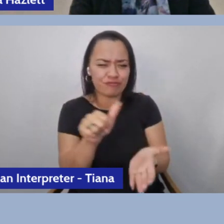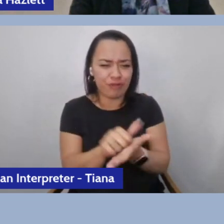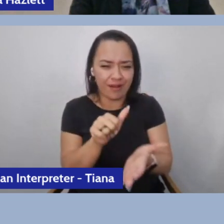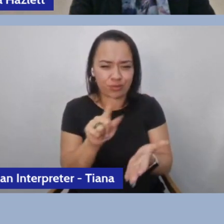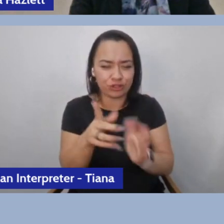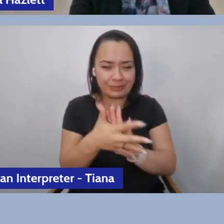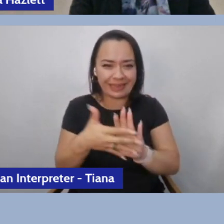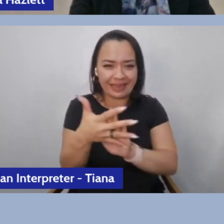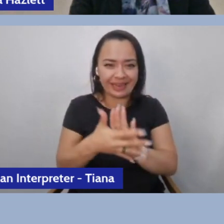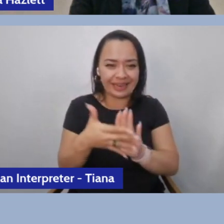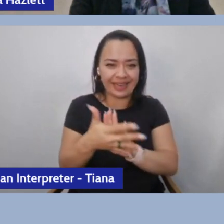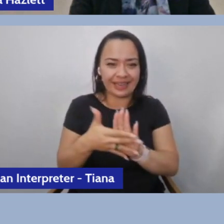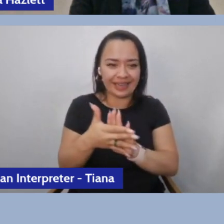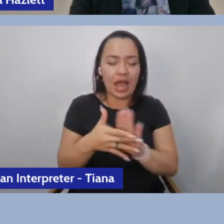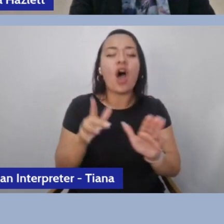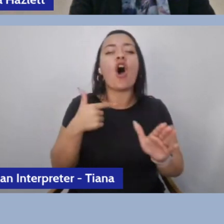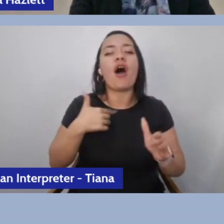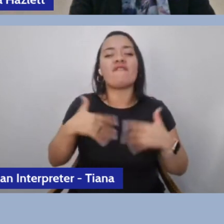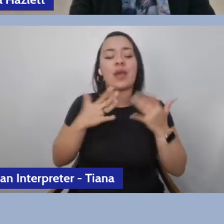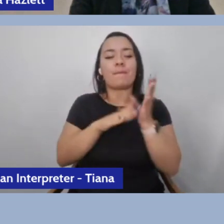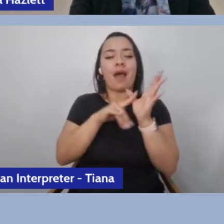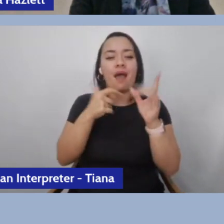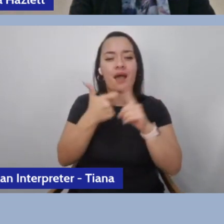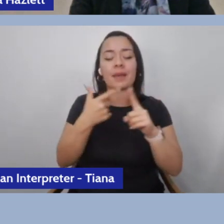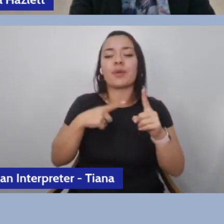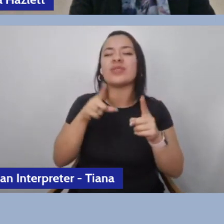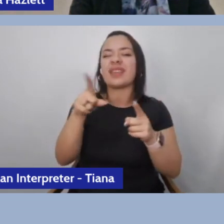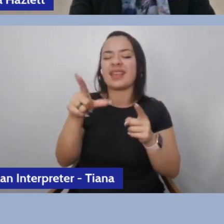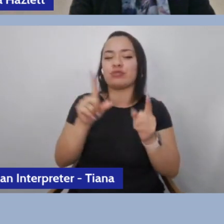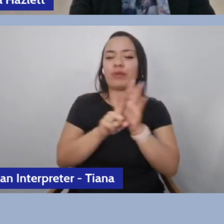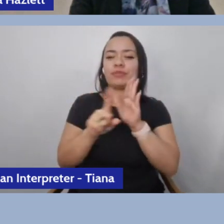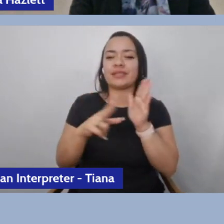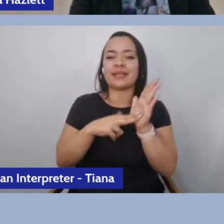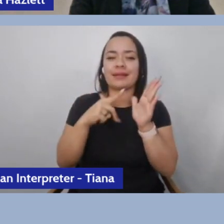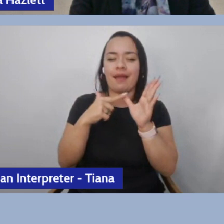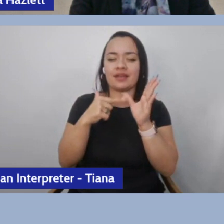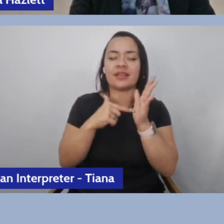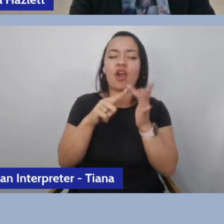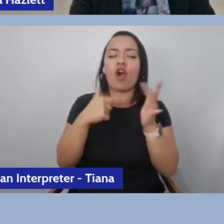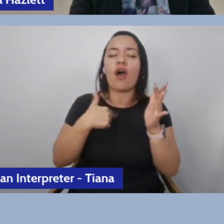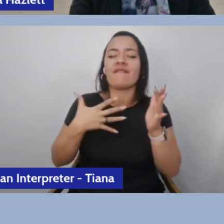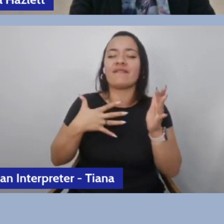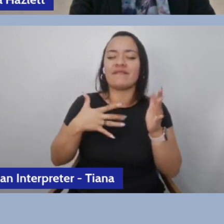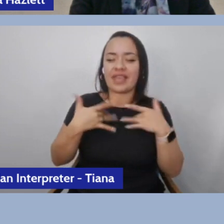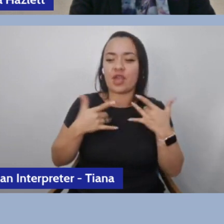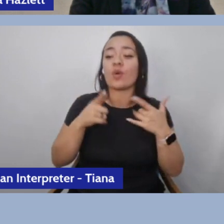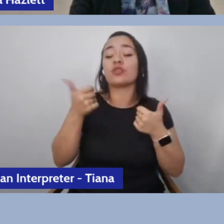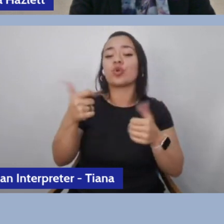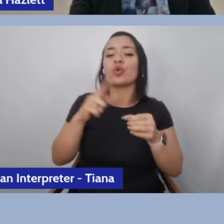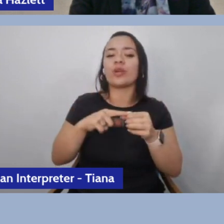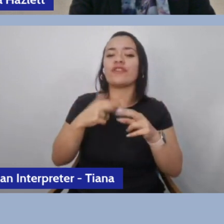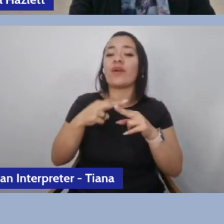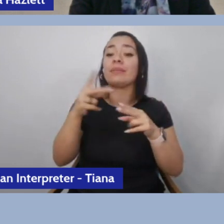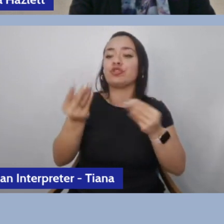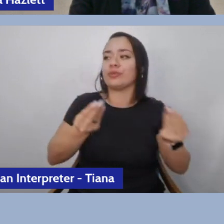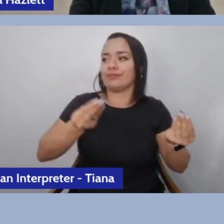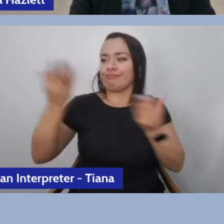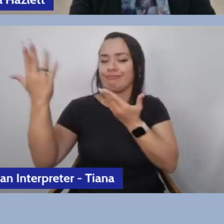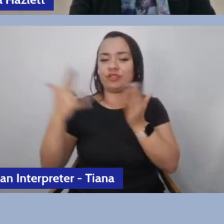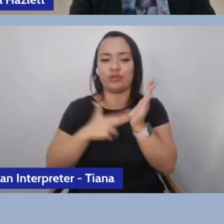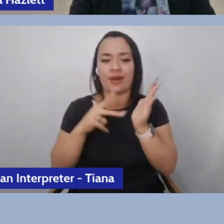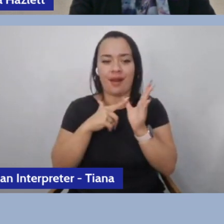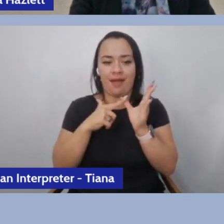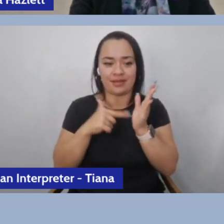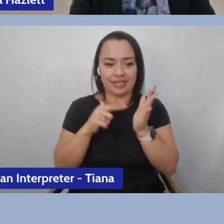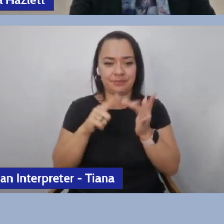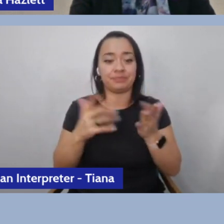to NARI. Thanks. Thanks, Vesna. Here we go. Question for Hong.